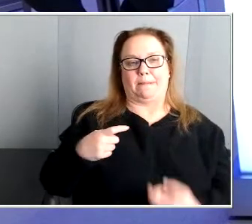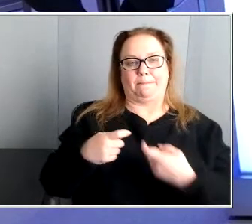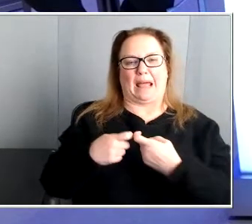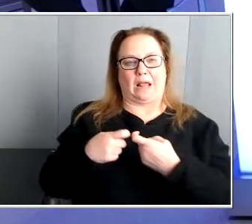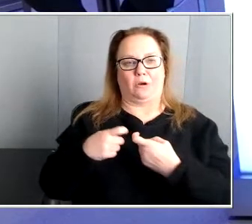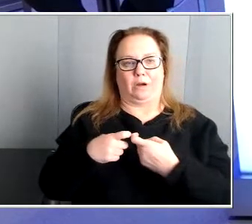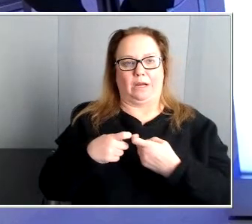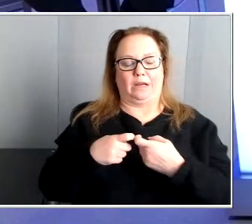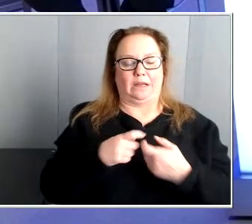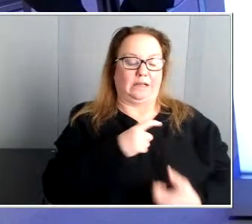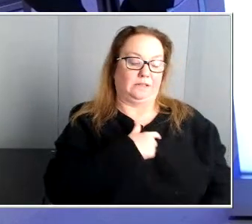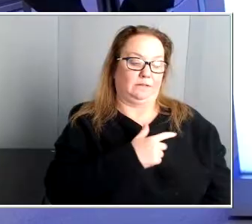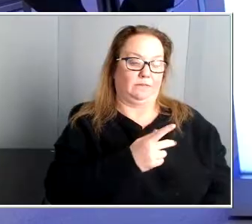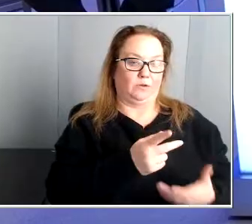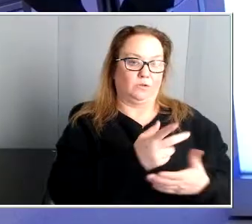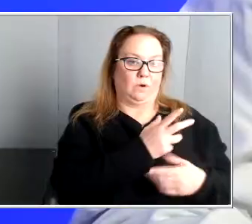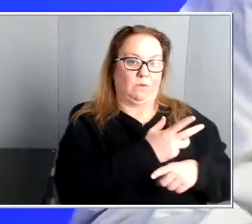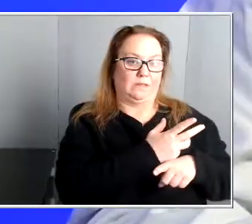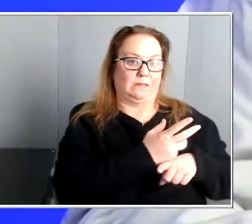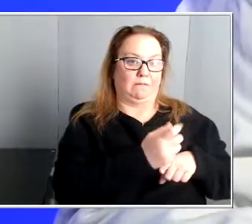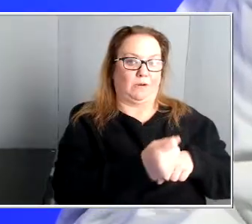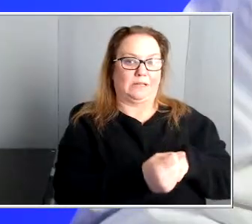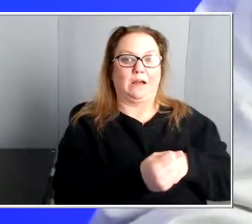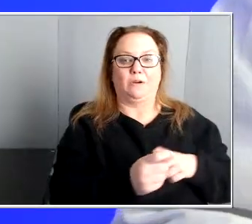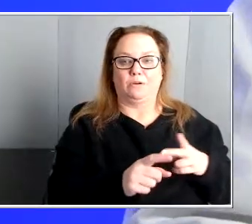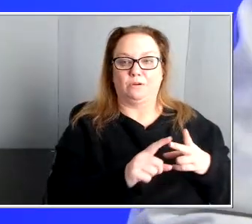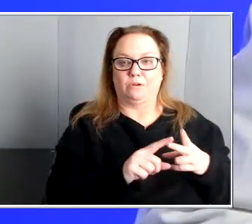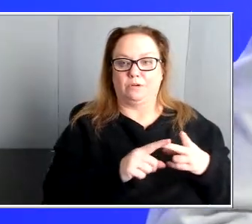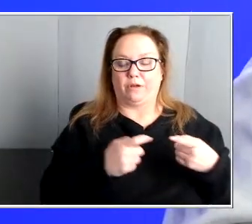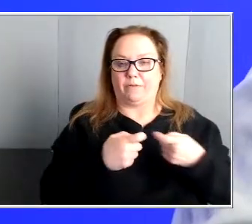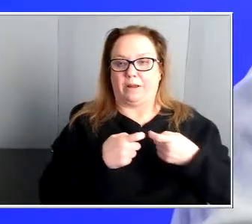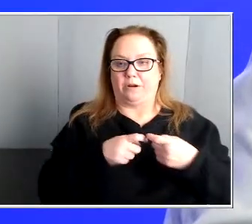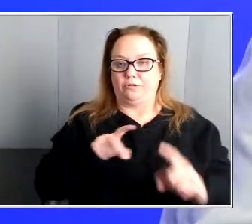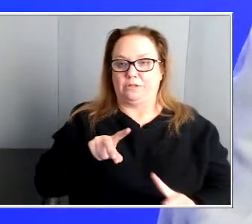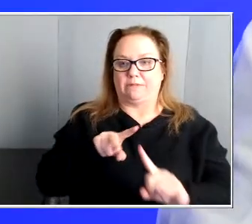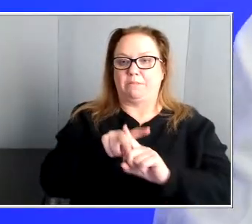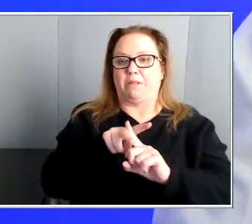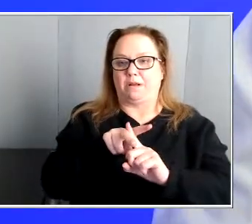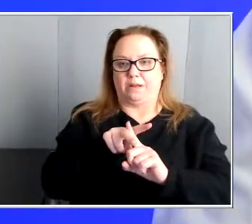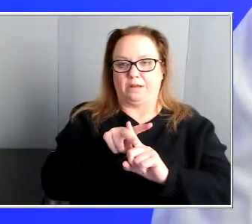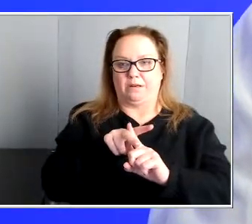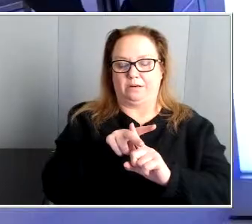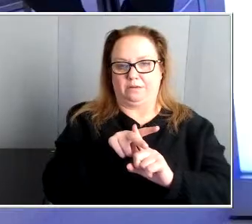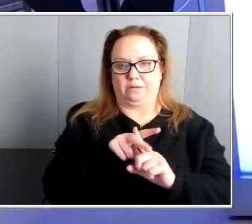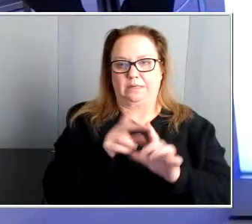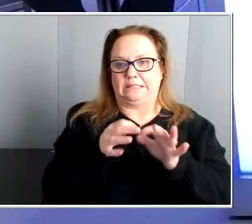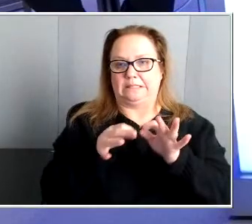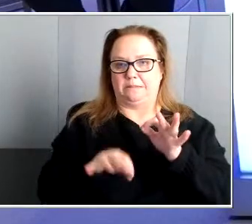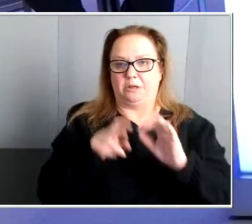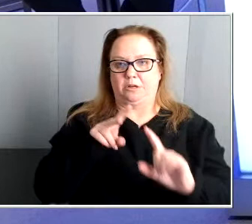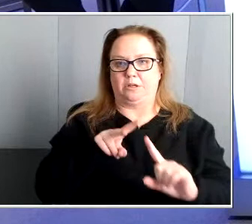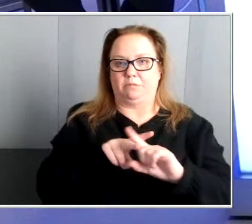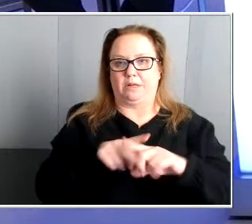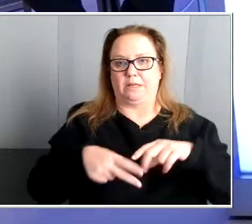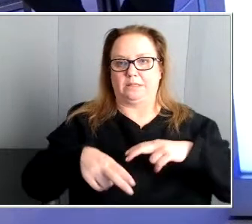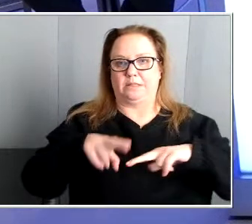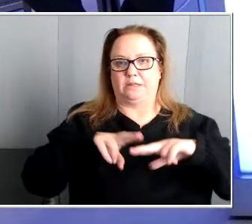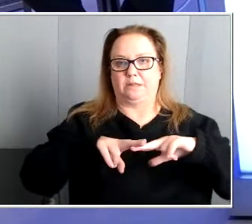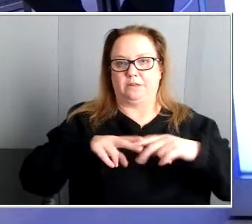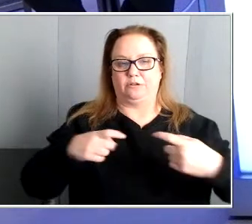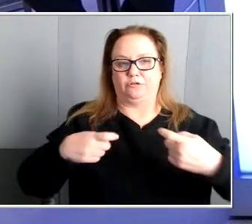is running low. So then you just kind of plug in. Yes, like you it's just very plug simple. In somewhere and you sit down and say, have a charge?